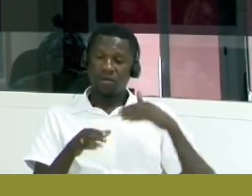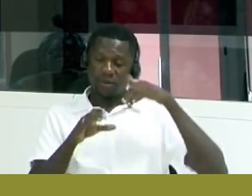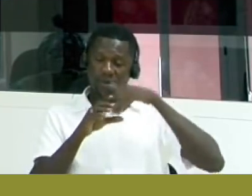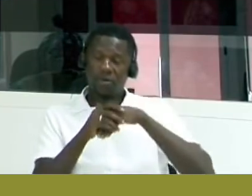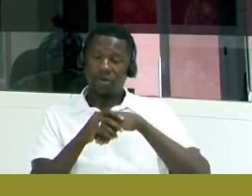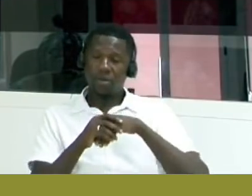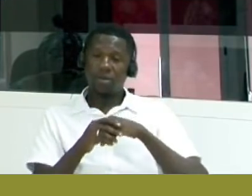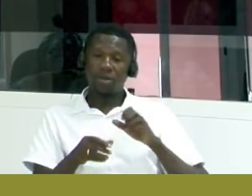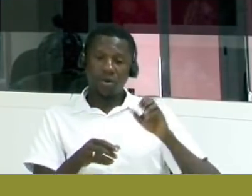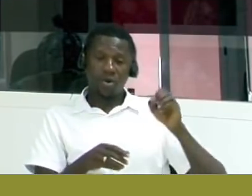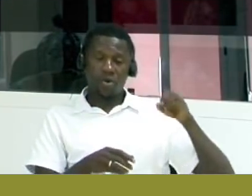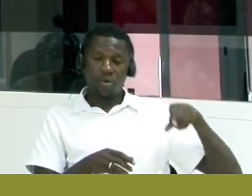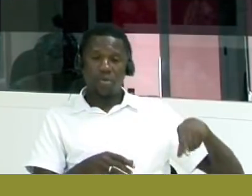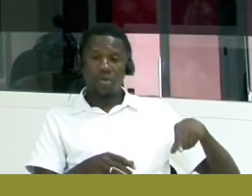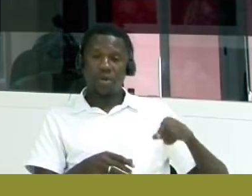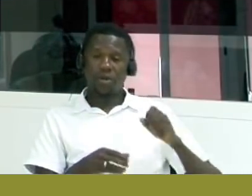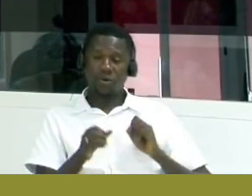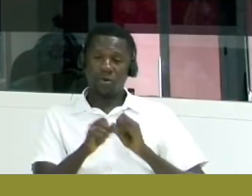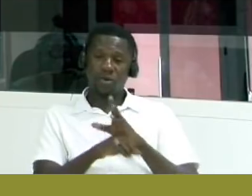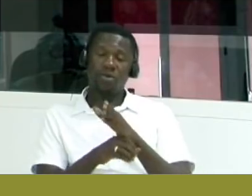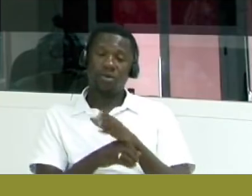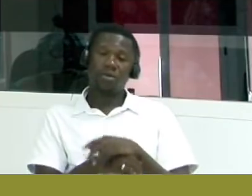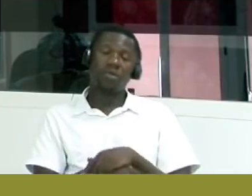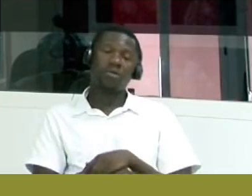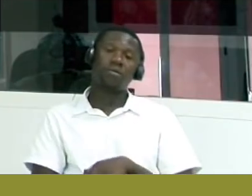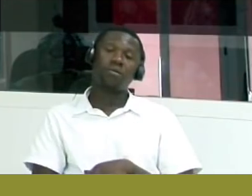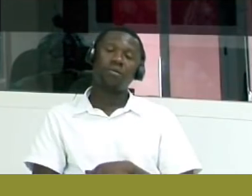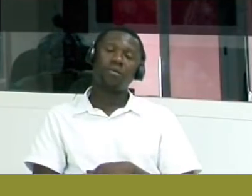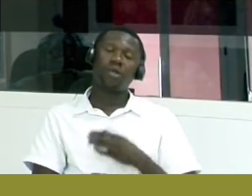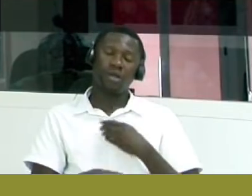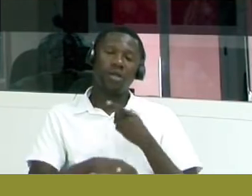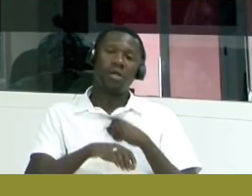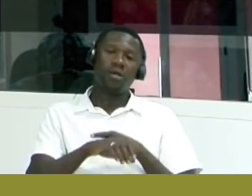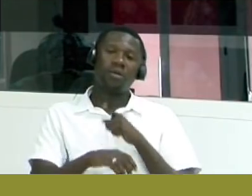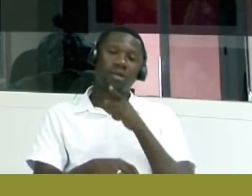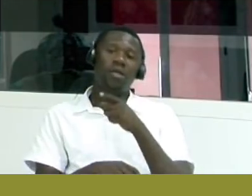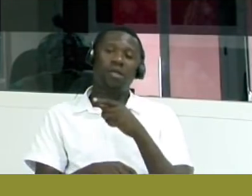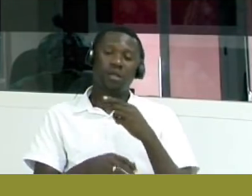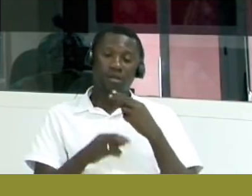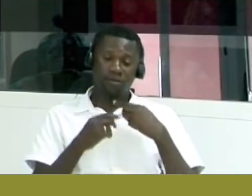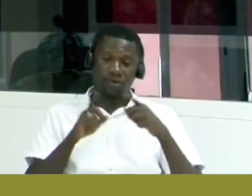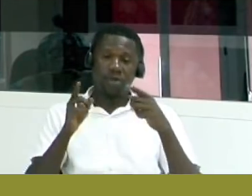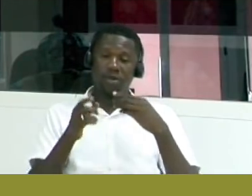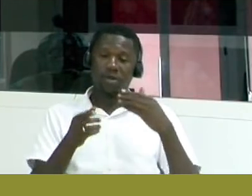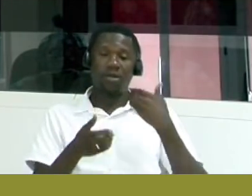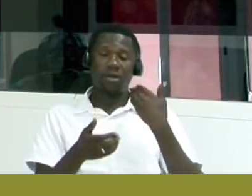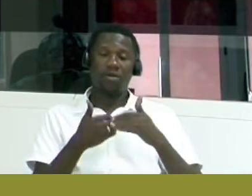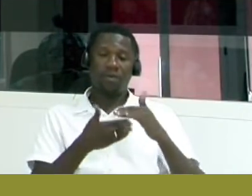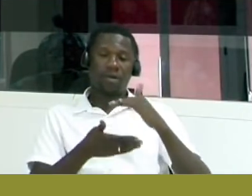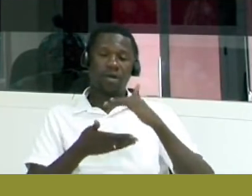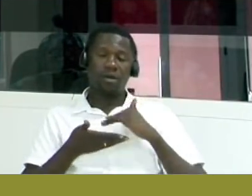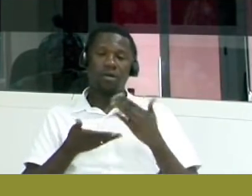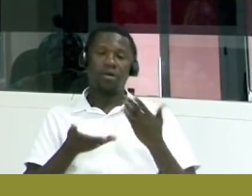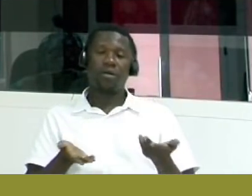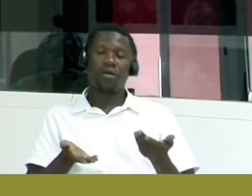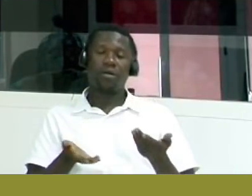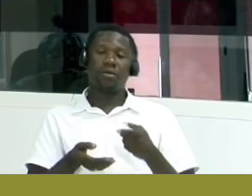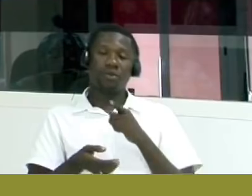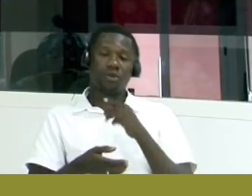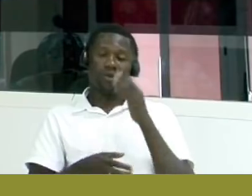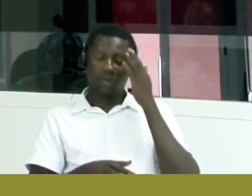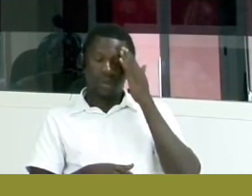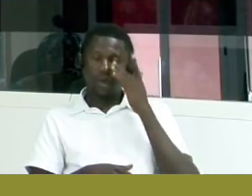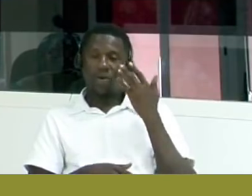but at that time, that information did not arise. Okay. But don't you think that when this information